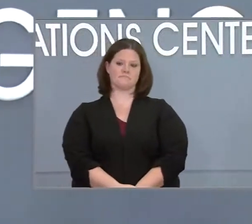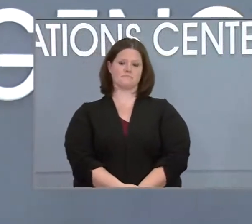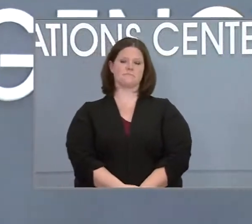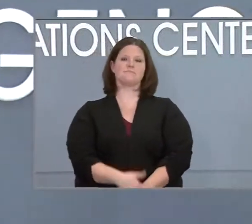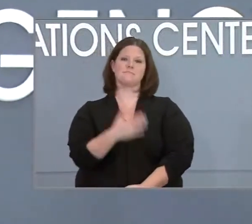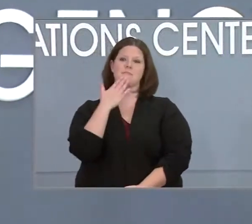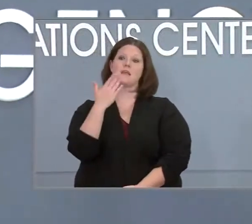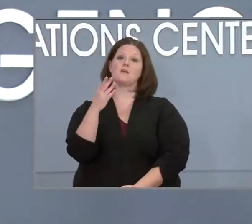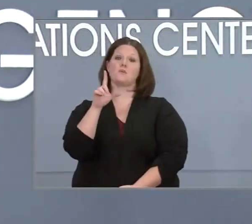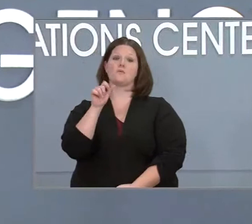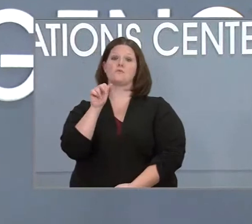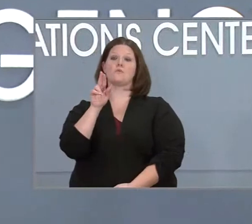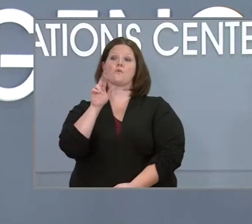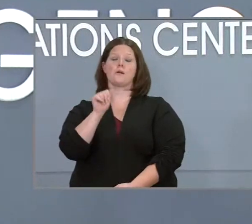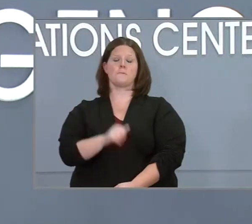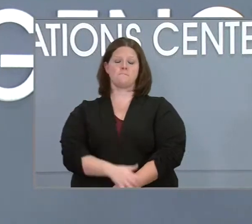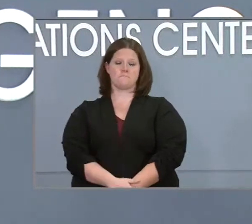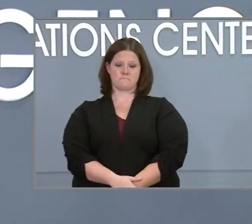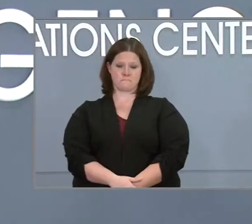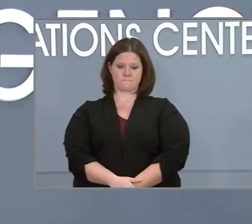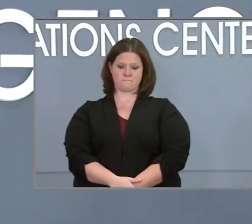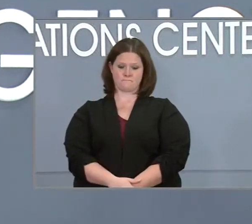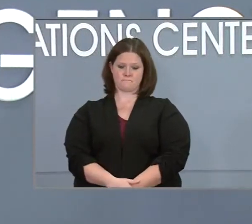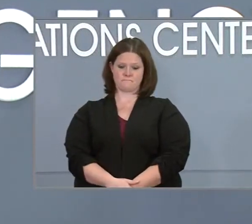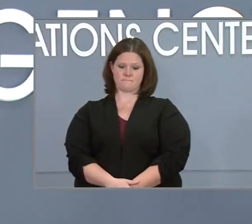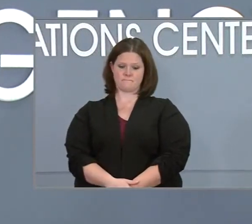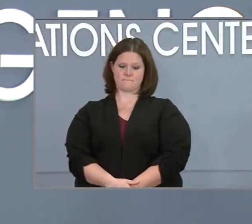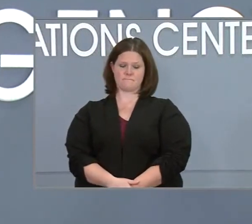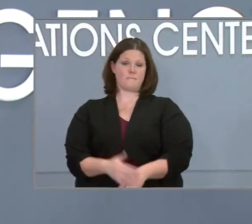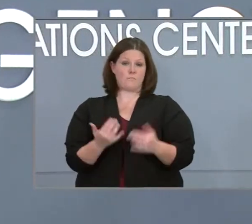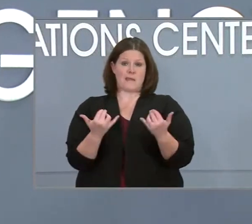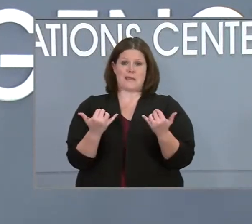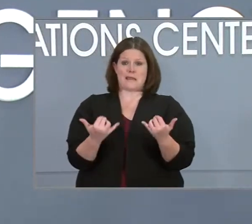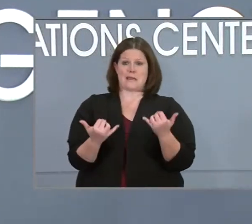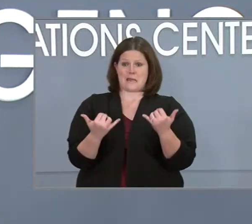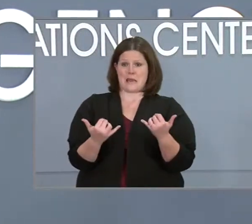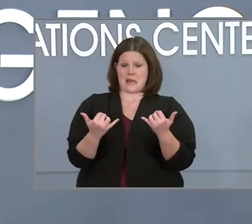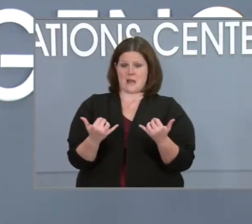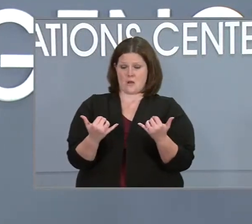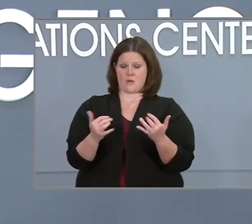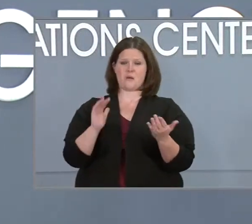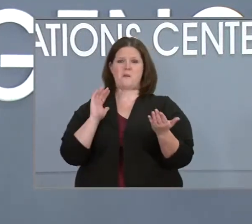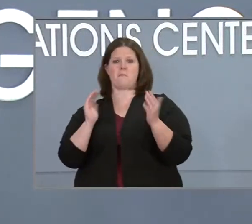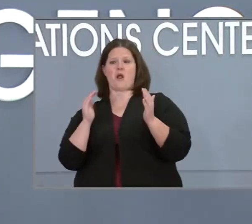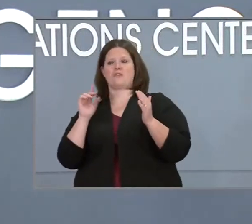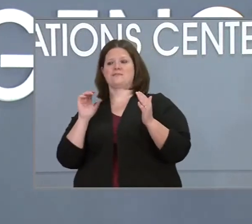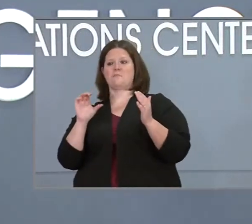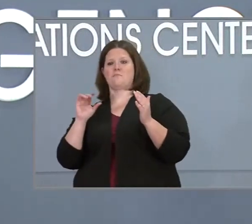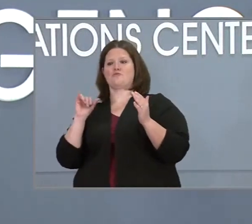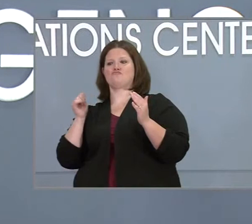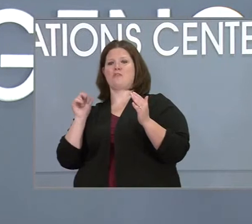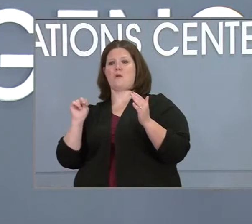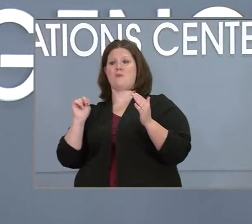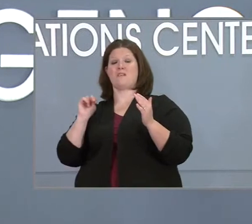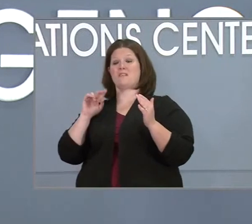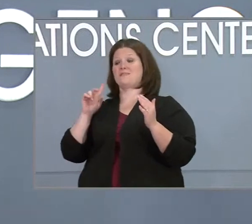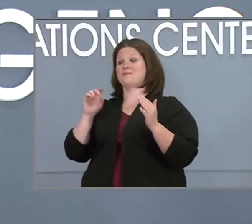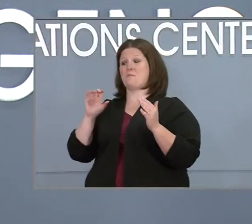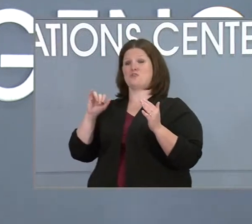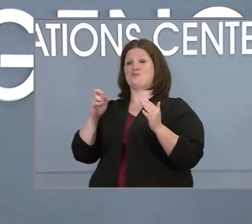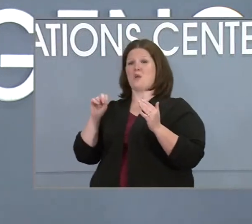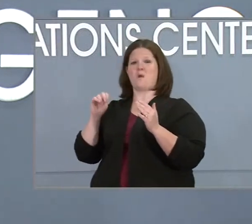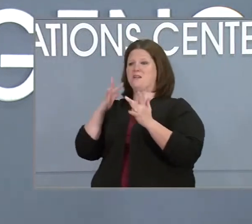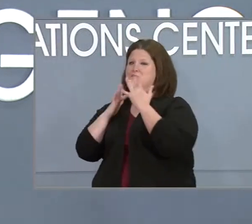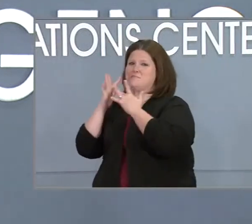Thanks, Laura. So unlike earlier in the year in December and January when supply was extremely limited,